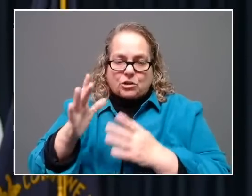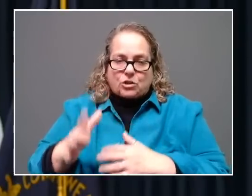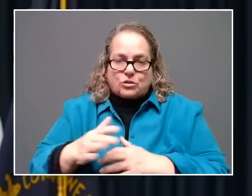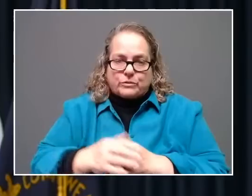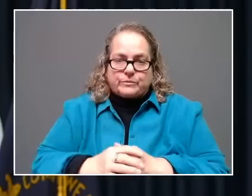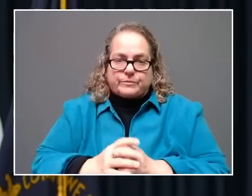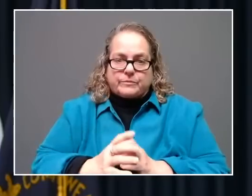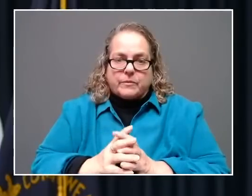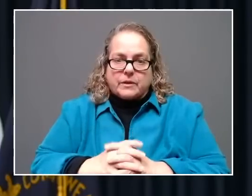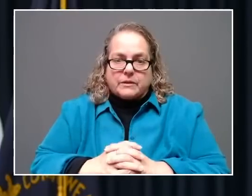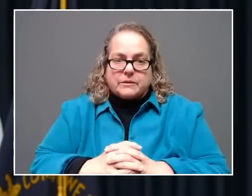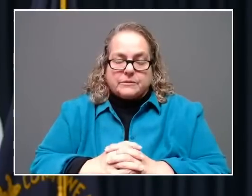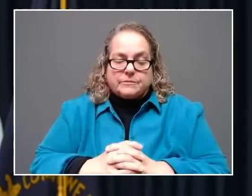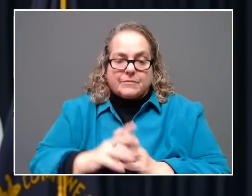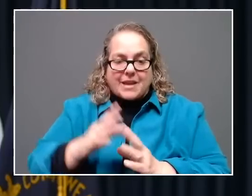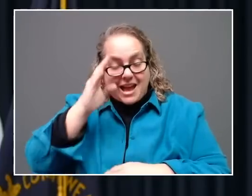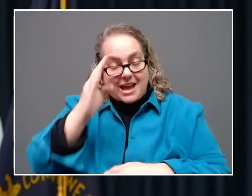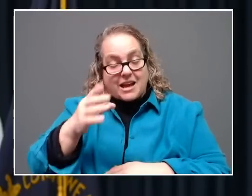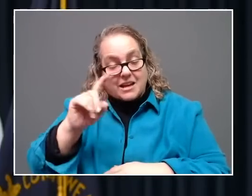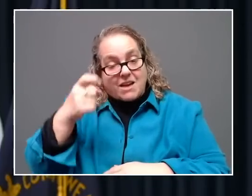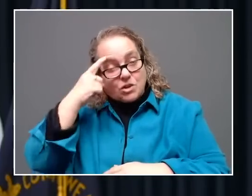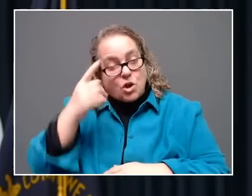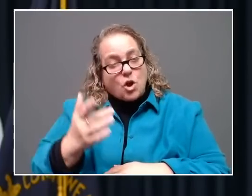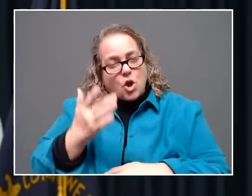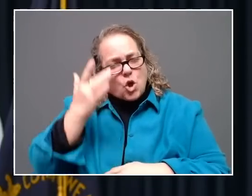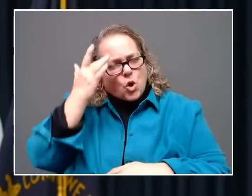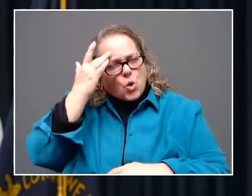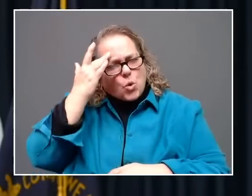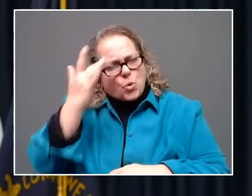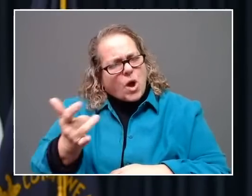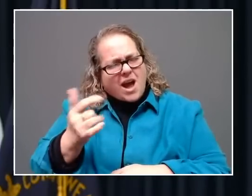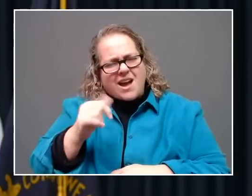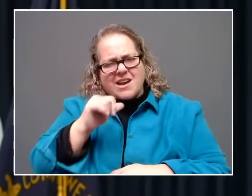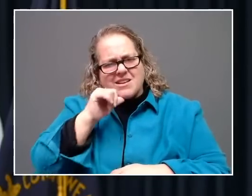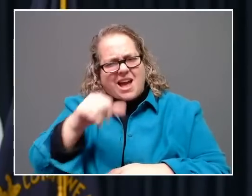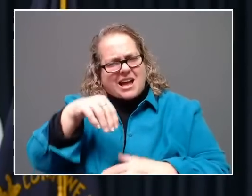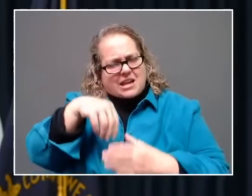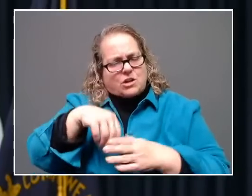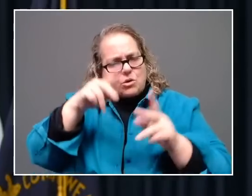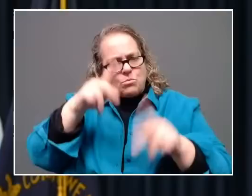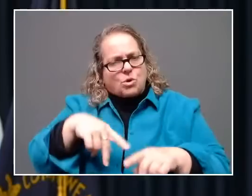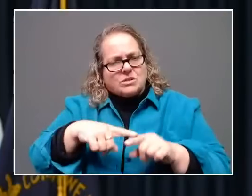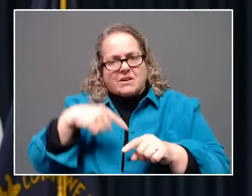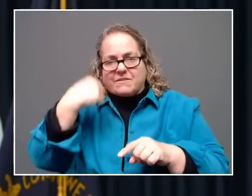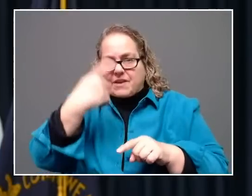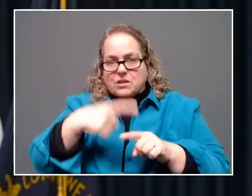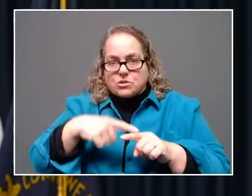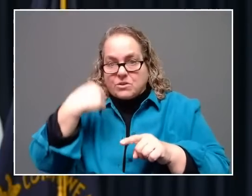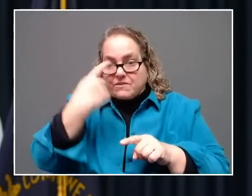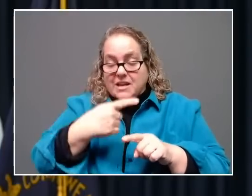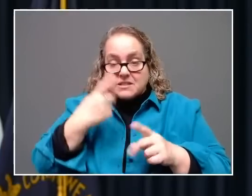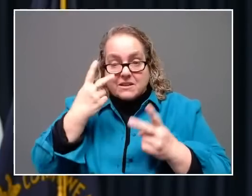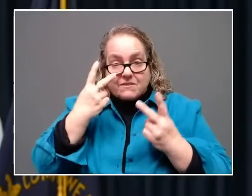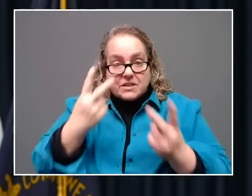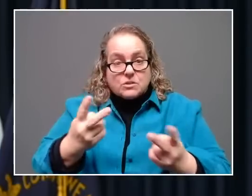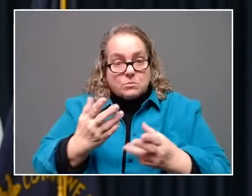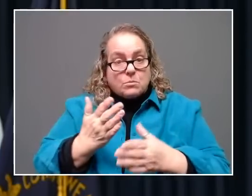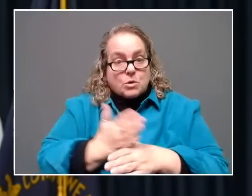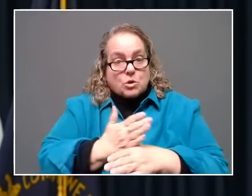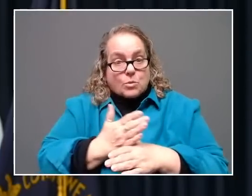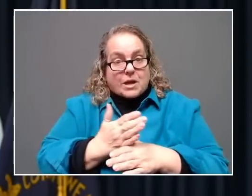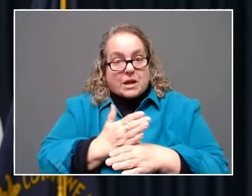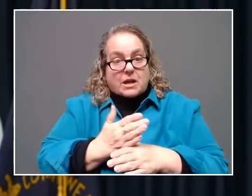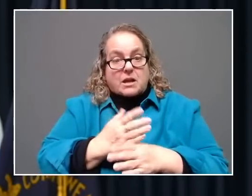Hi, Governor. Why haven't in-person, face-to-face visitations between inmates and their families